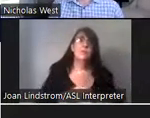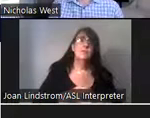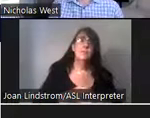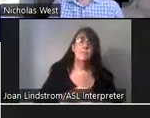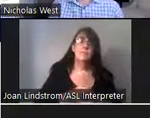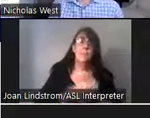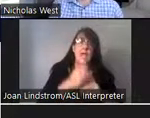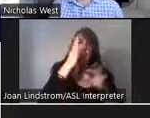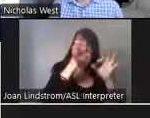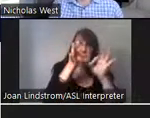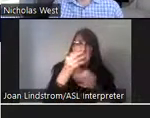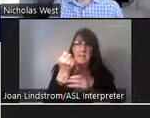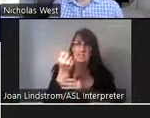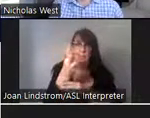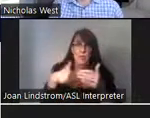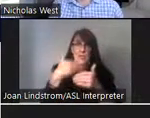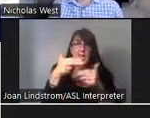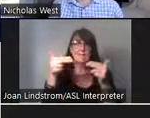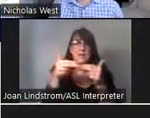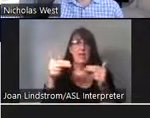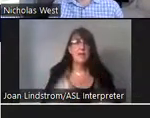through a few of them on the next slide.